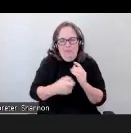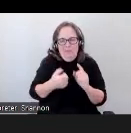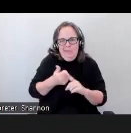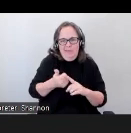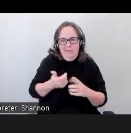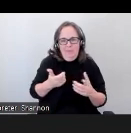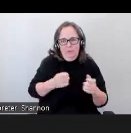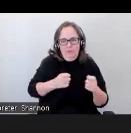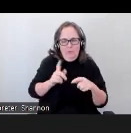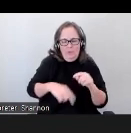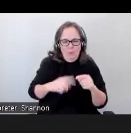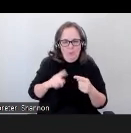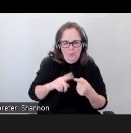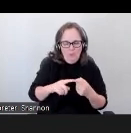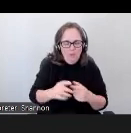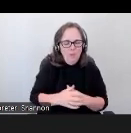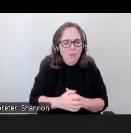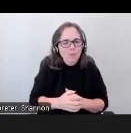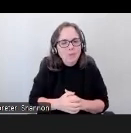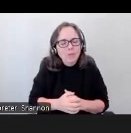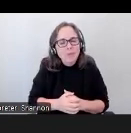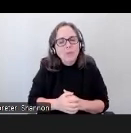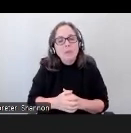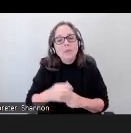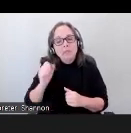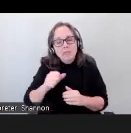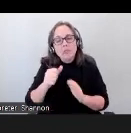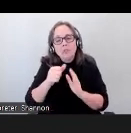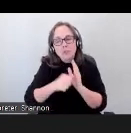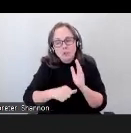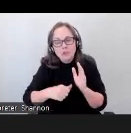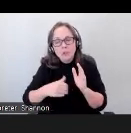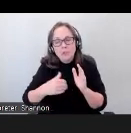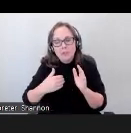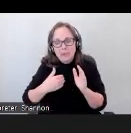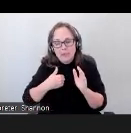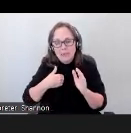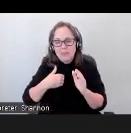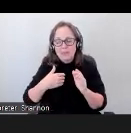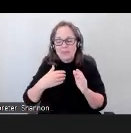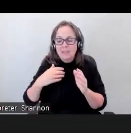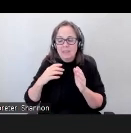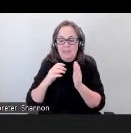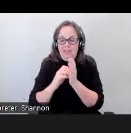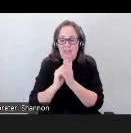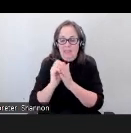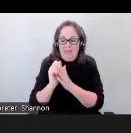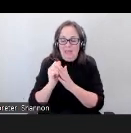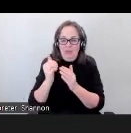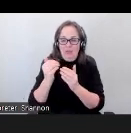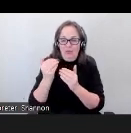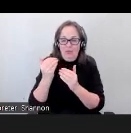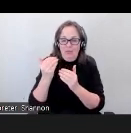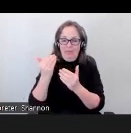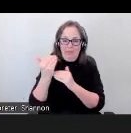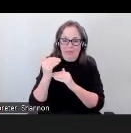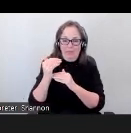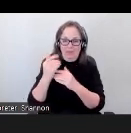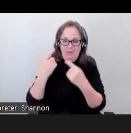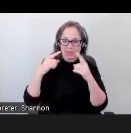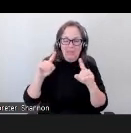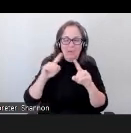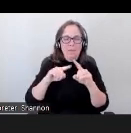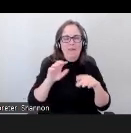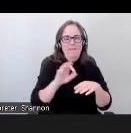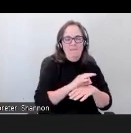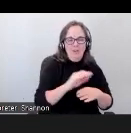can imagine, even though surgery has an excellent oncologic outcomes, you do have to make some functional